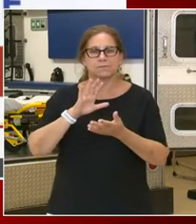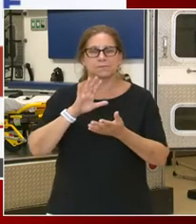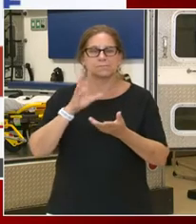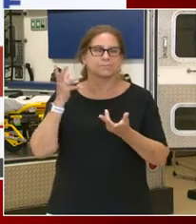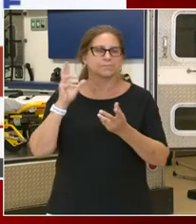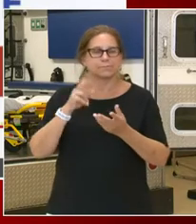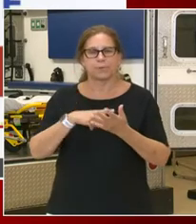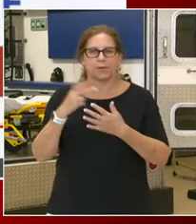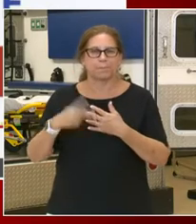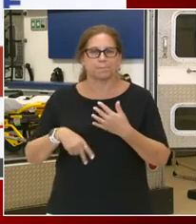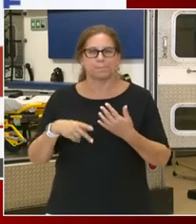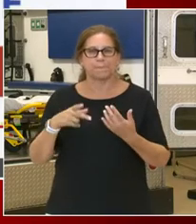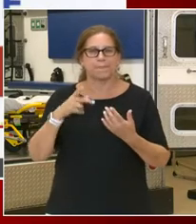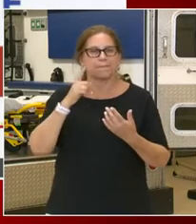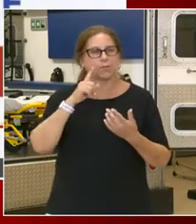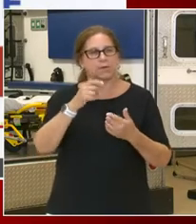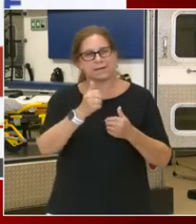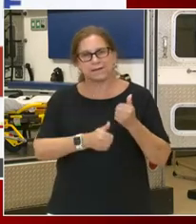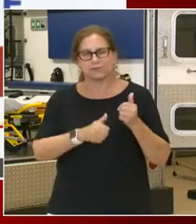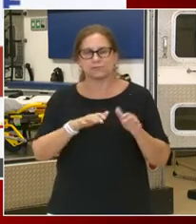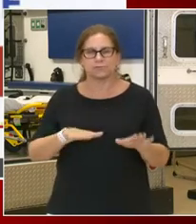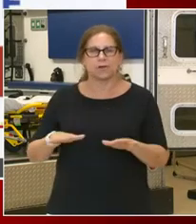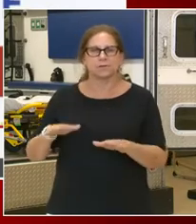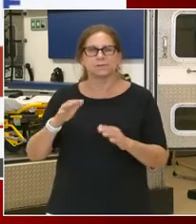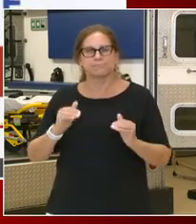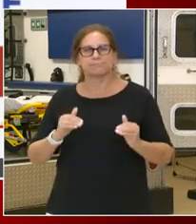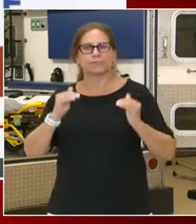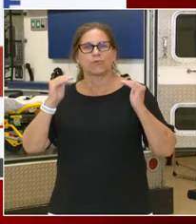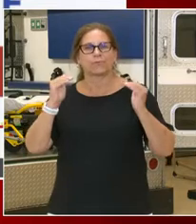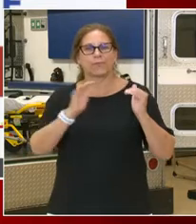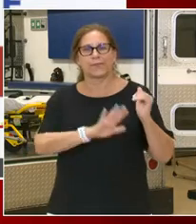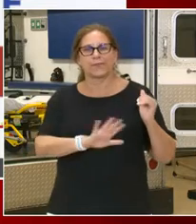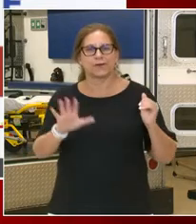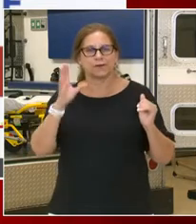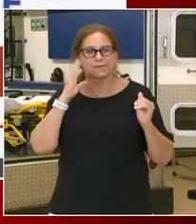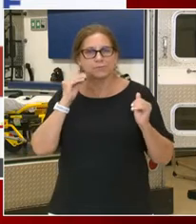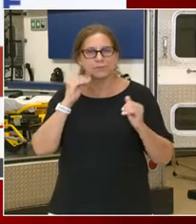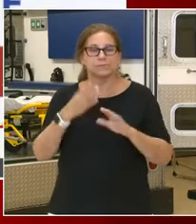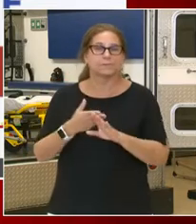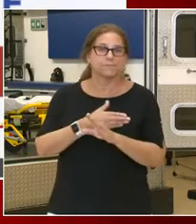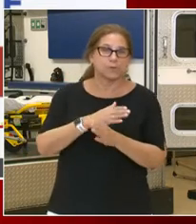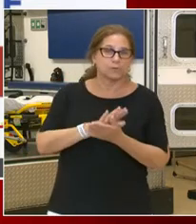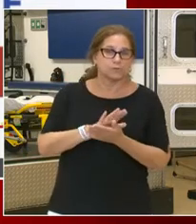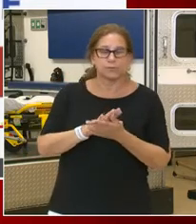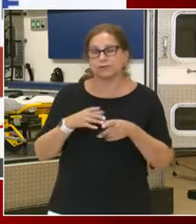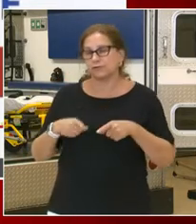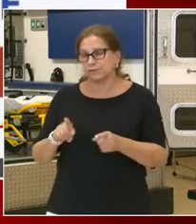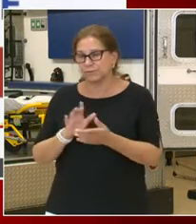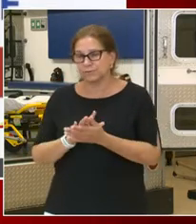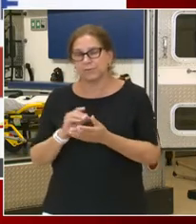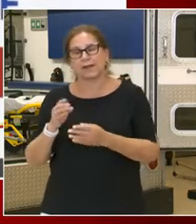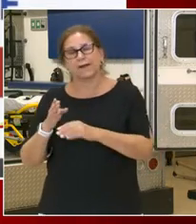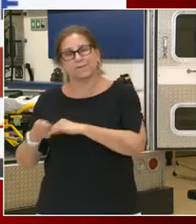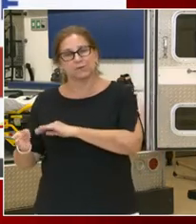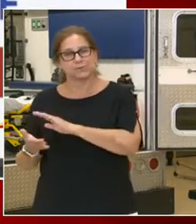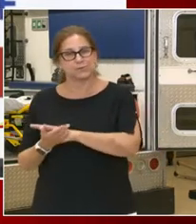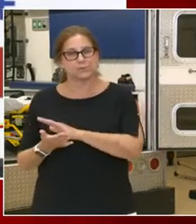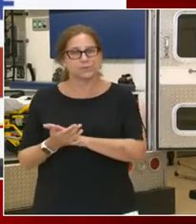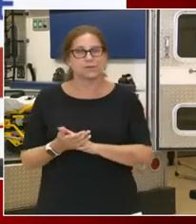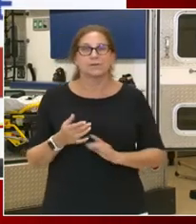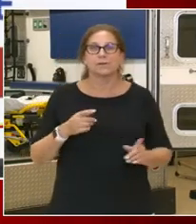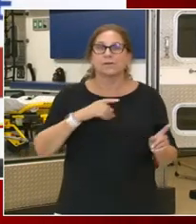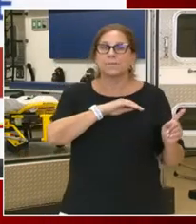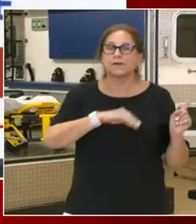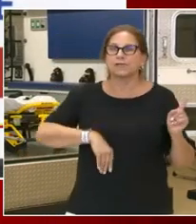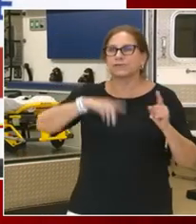example, at camp, through the Summer Youth Employment Program, as I mentioned earlier. So we're very, very focused on academic recovery as well as another signature